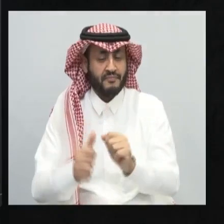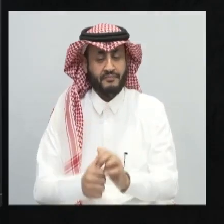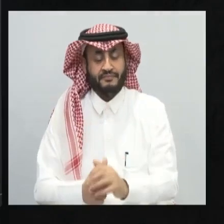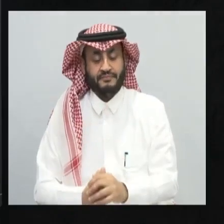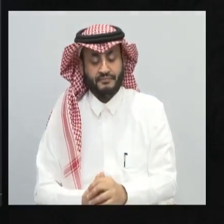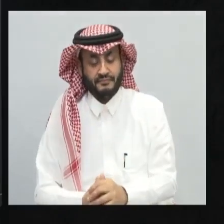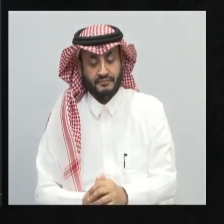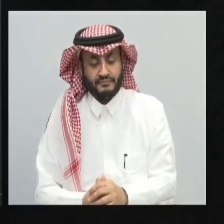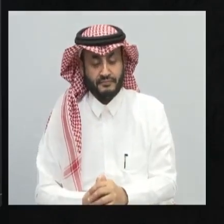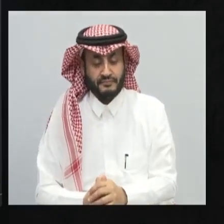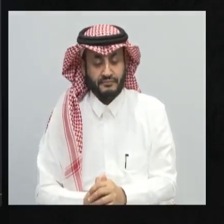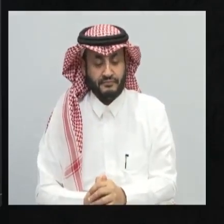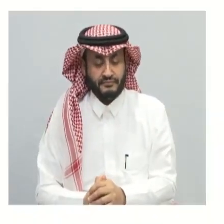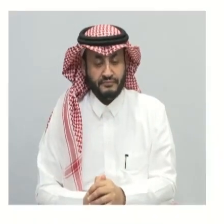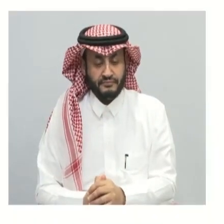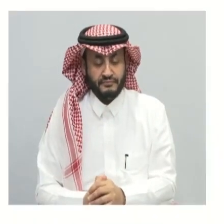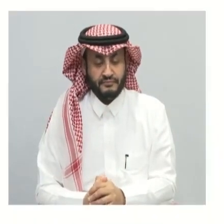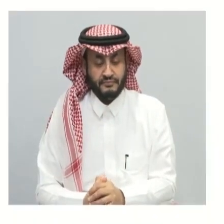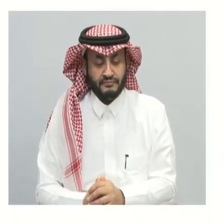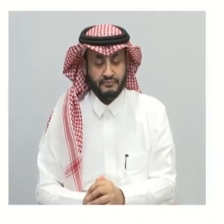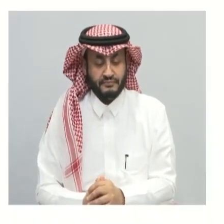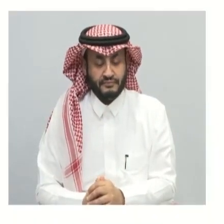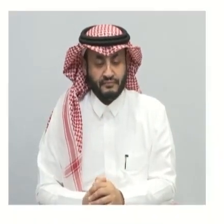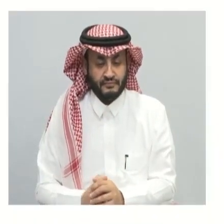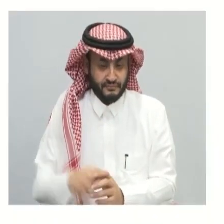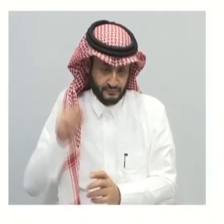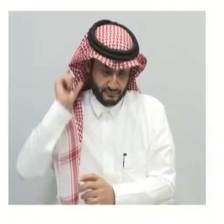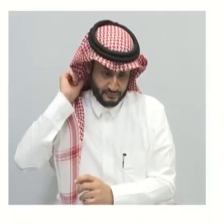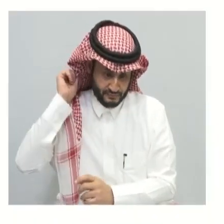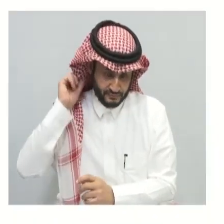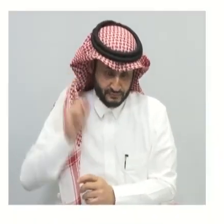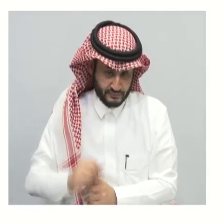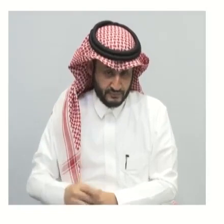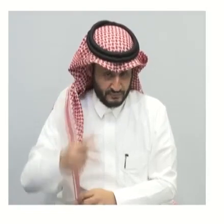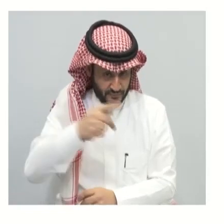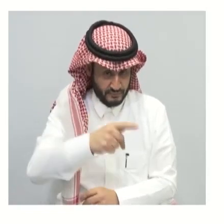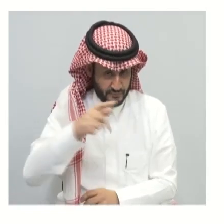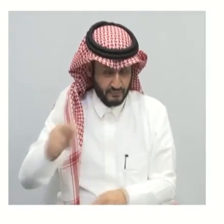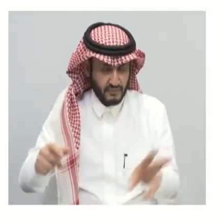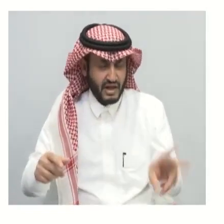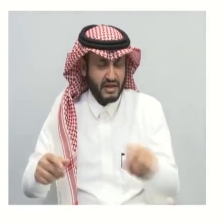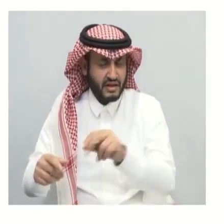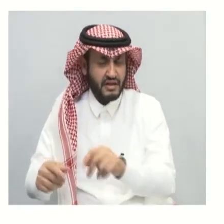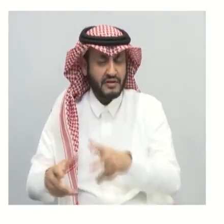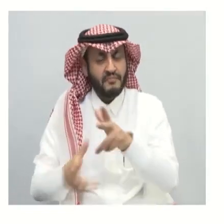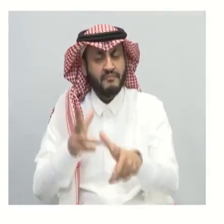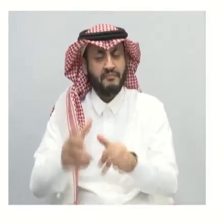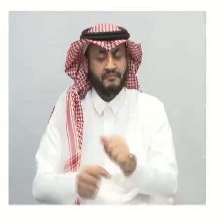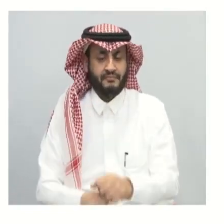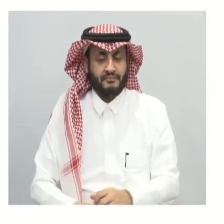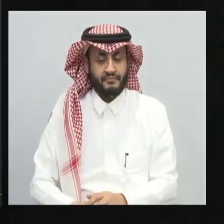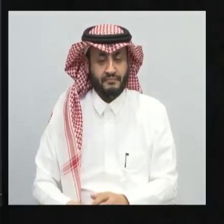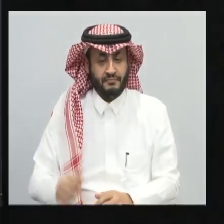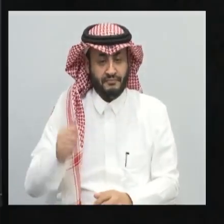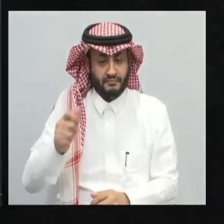so it works as if it were an adjective. So the past participle can work as an adjective, it